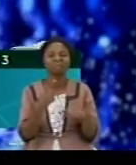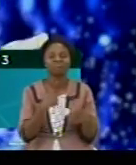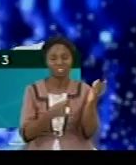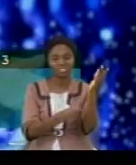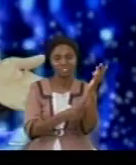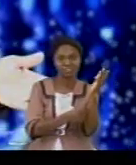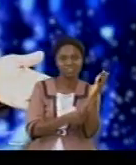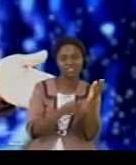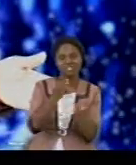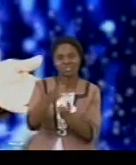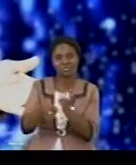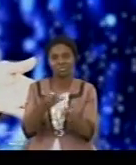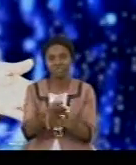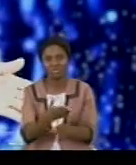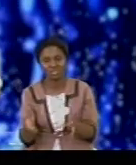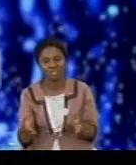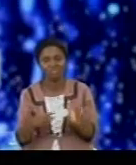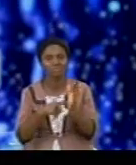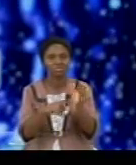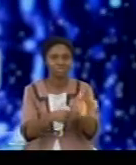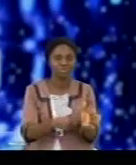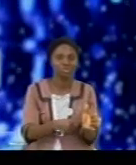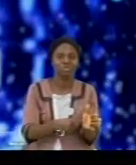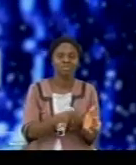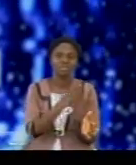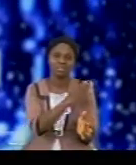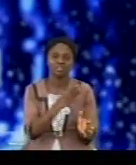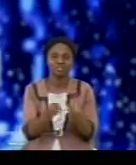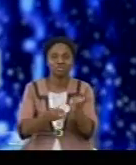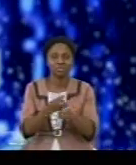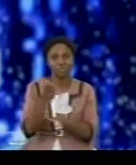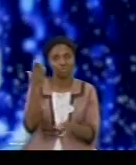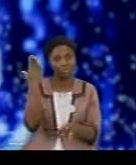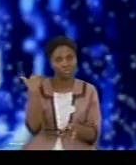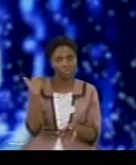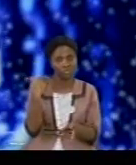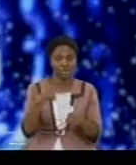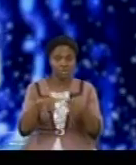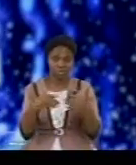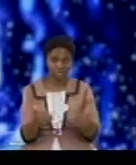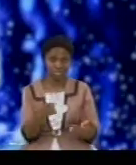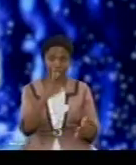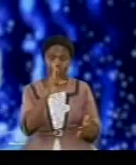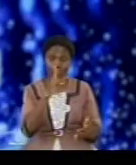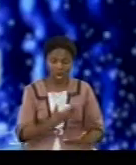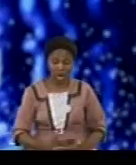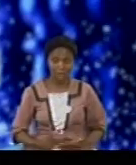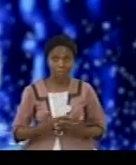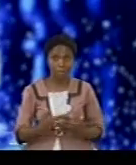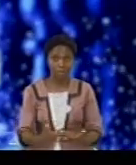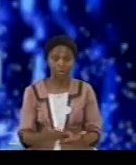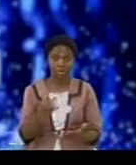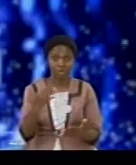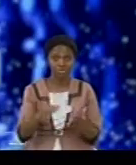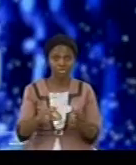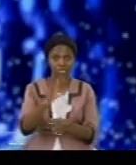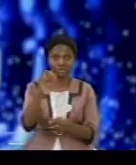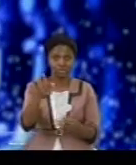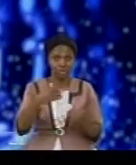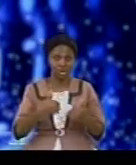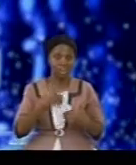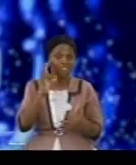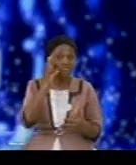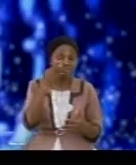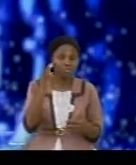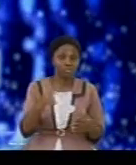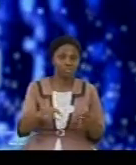all things at all times, in every place. But now that you have been born of the Spirit, let's see the fruit of the Spirit. So, look at it. But the